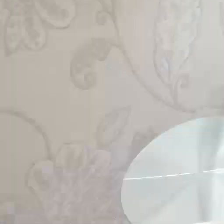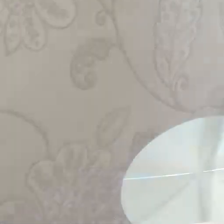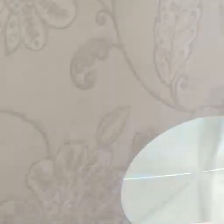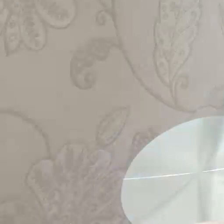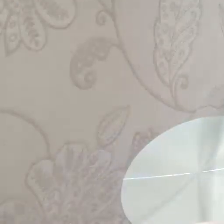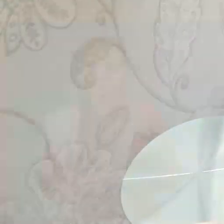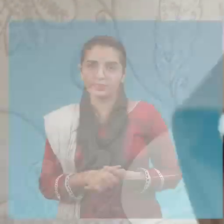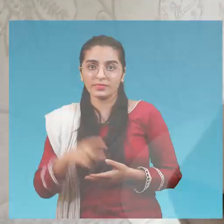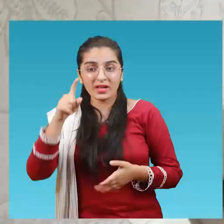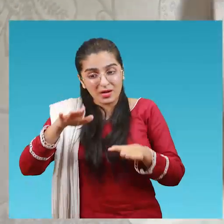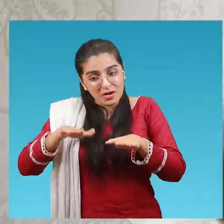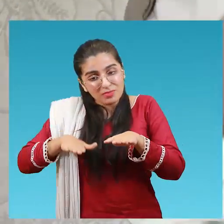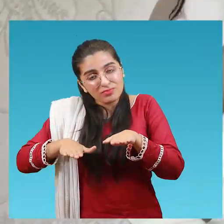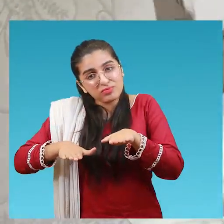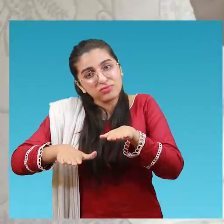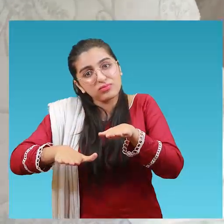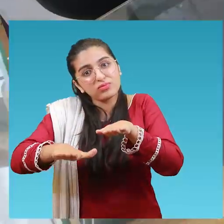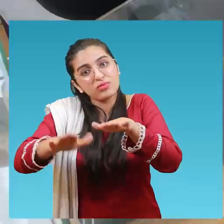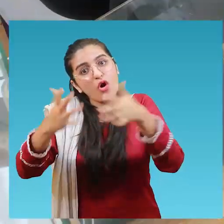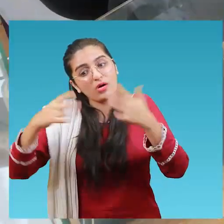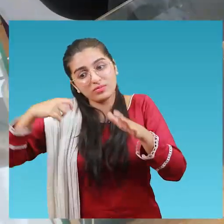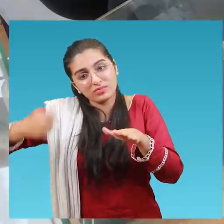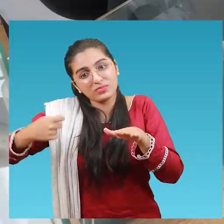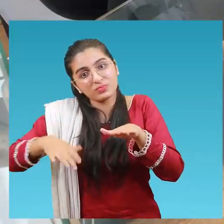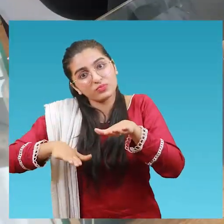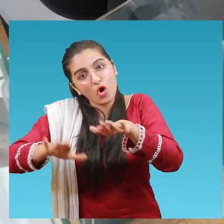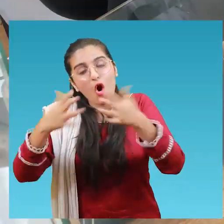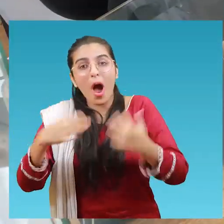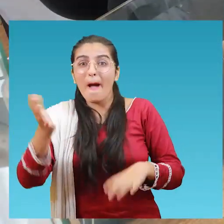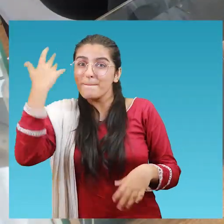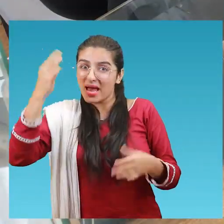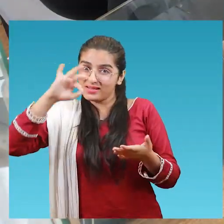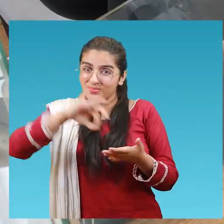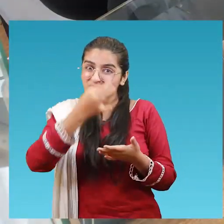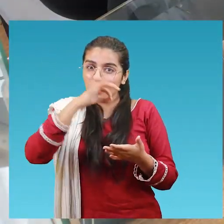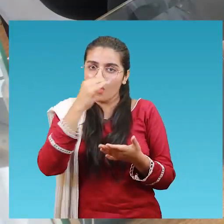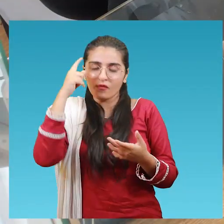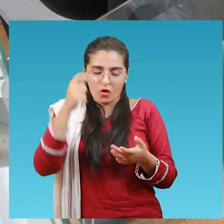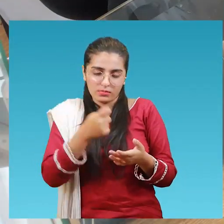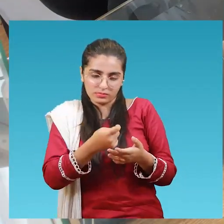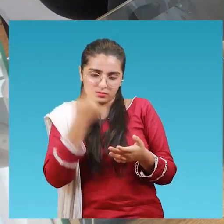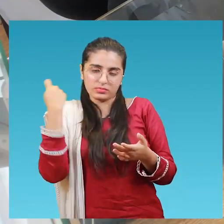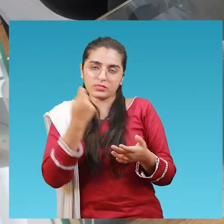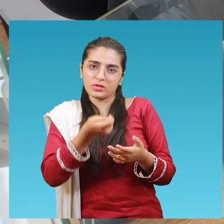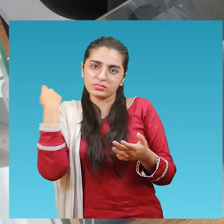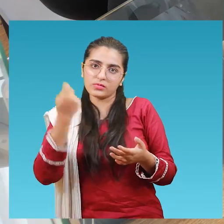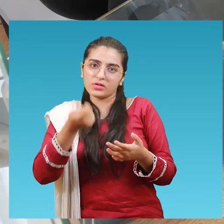You can remove the hand stitching we had done before after sewing it on a sewing machine.